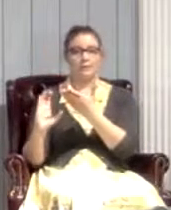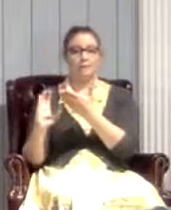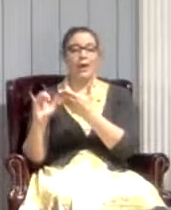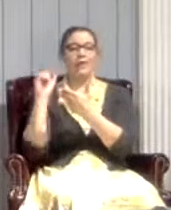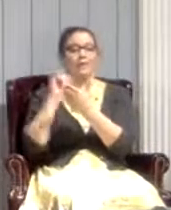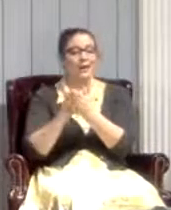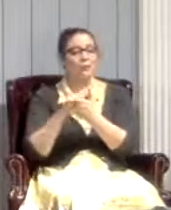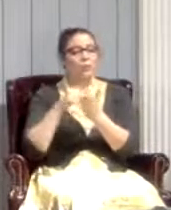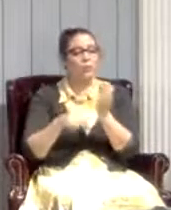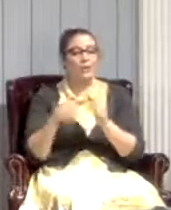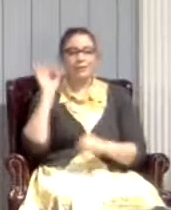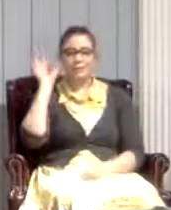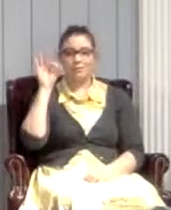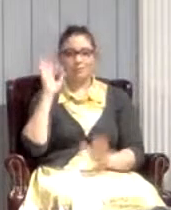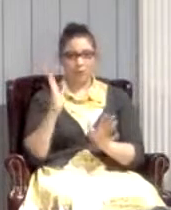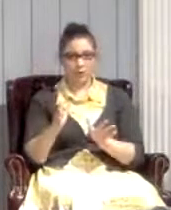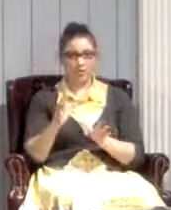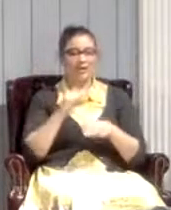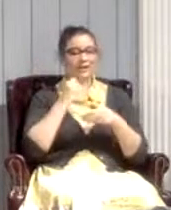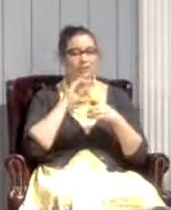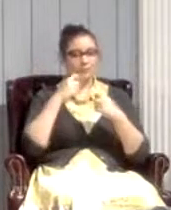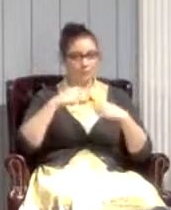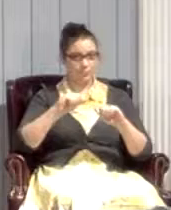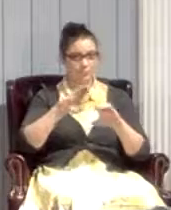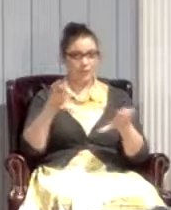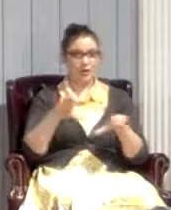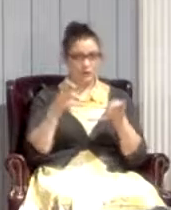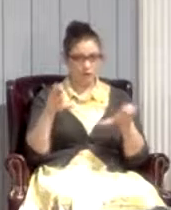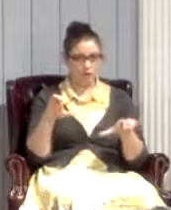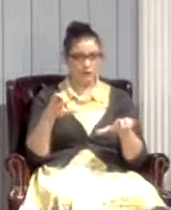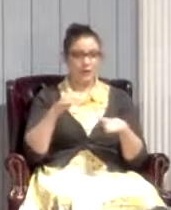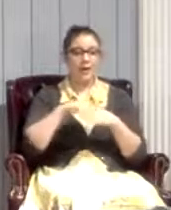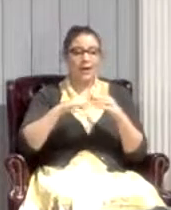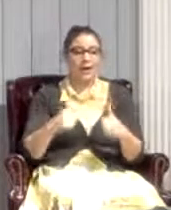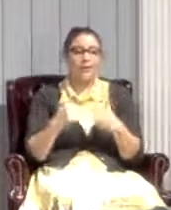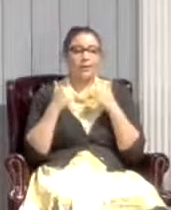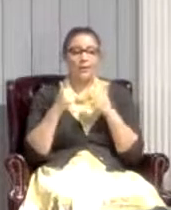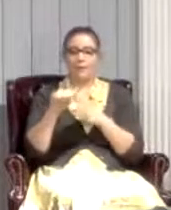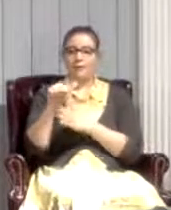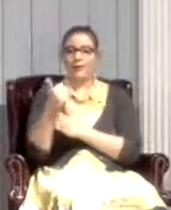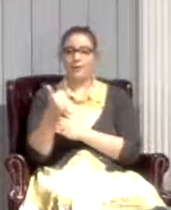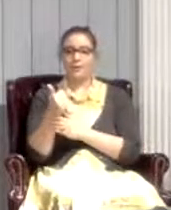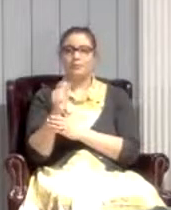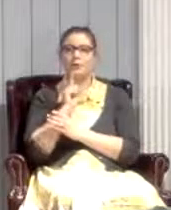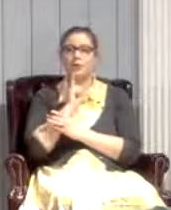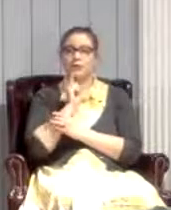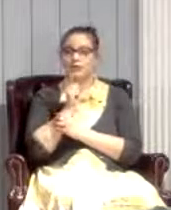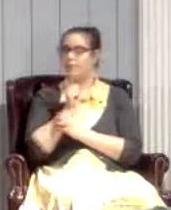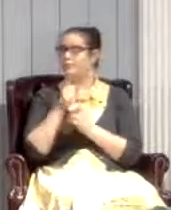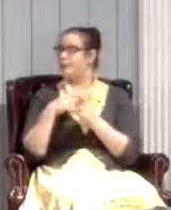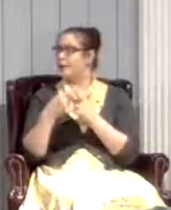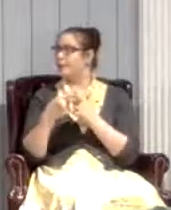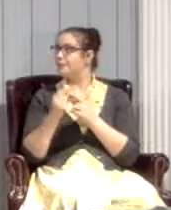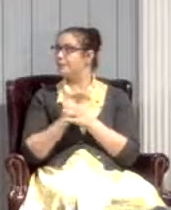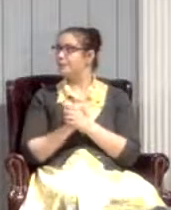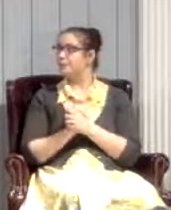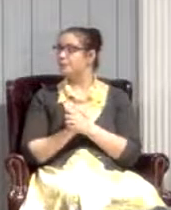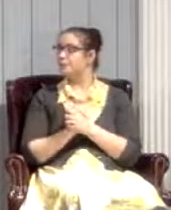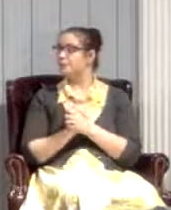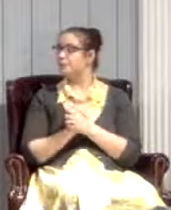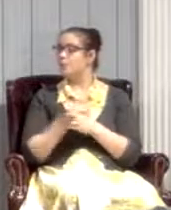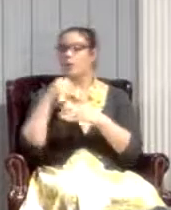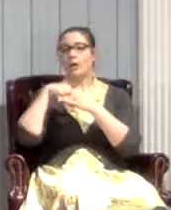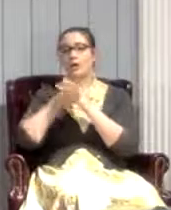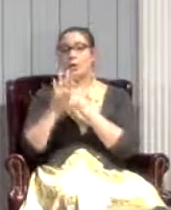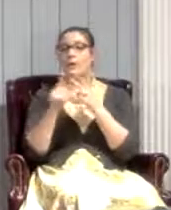preacher is trying to do. And in the lives of others. And so then we're going to go into